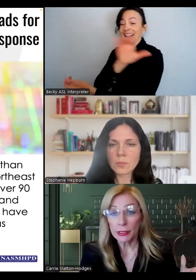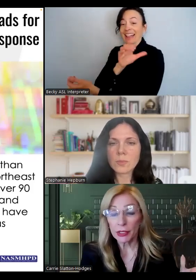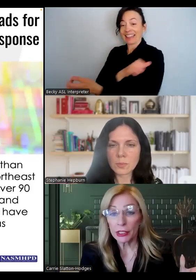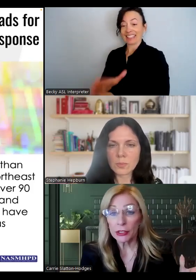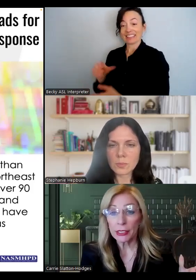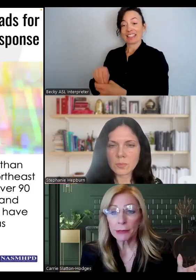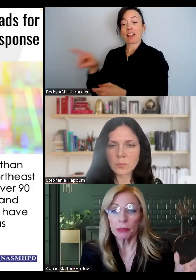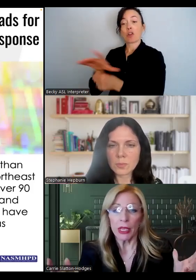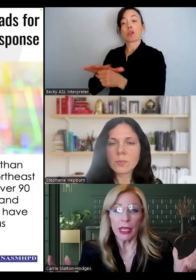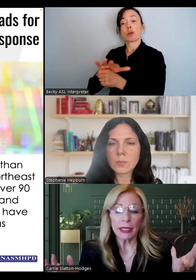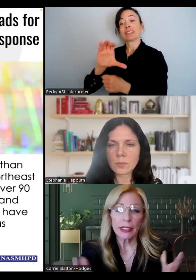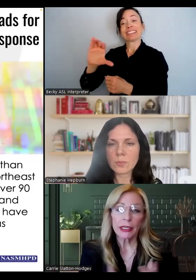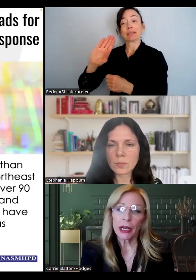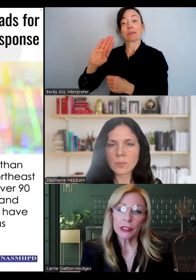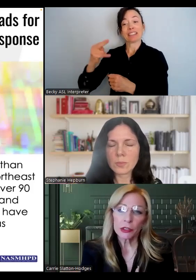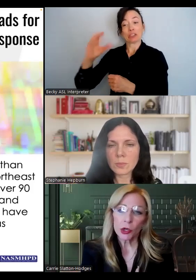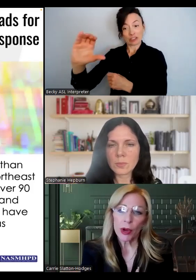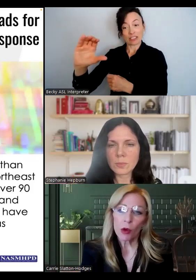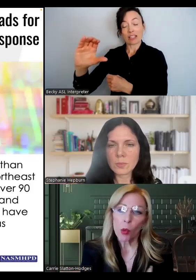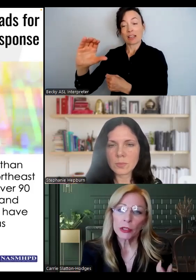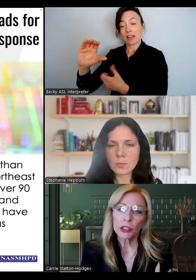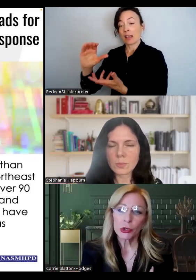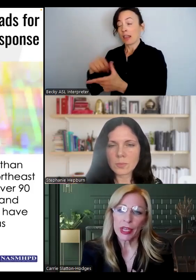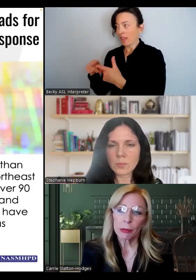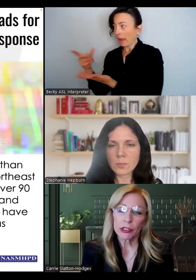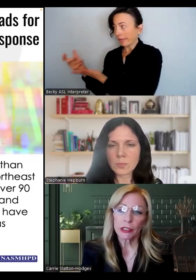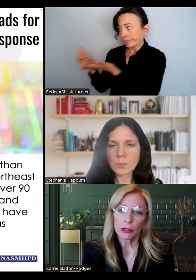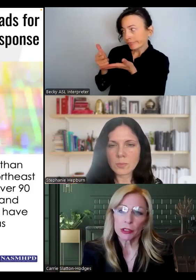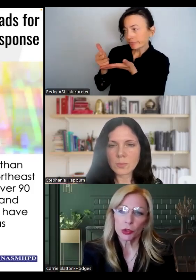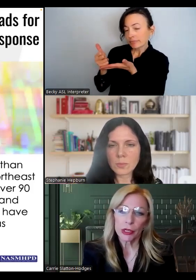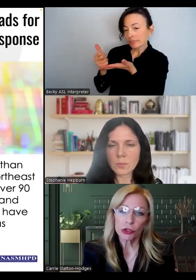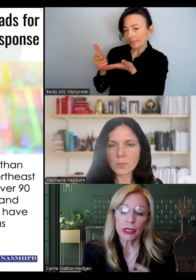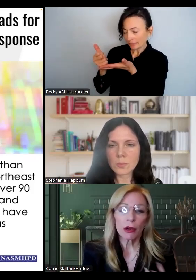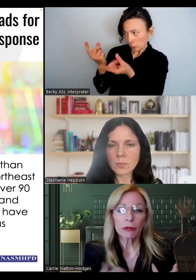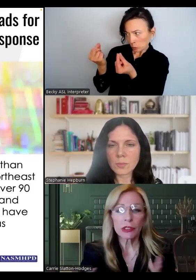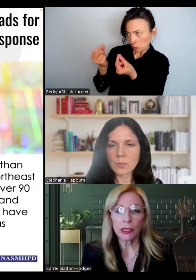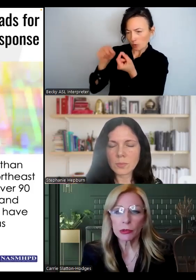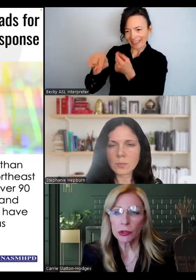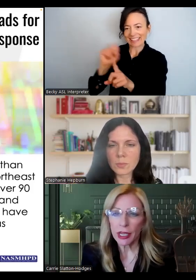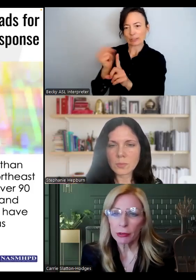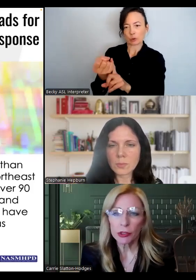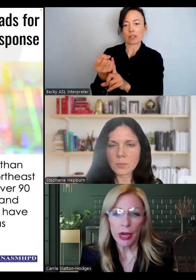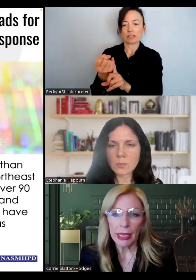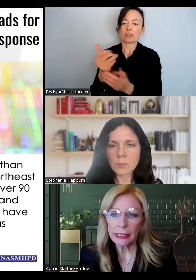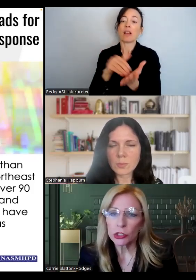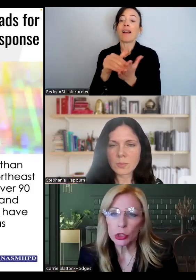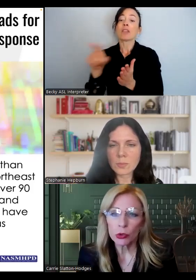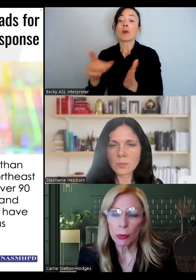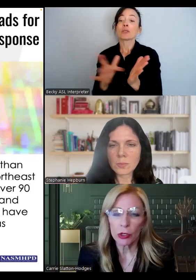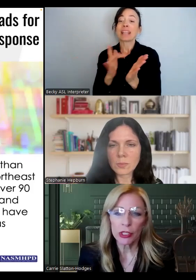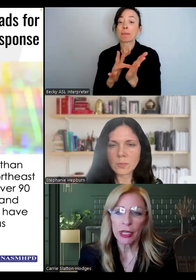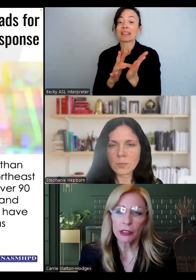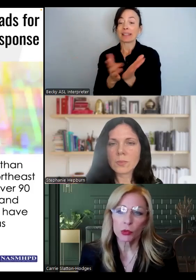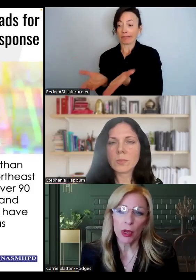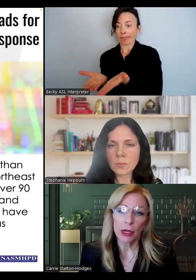local CCBHC, and get guidance around what to do in that particular situation. And oftentimes those tablets are handed to